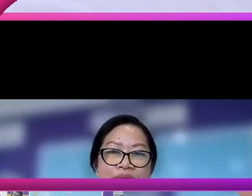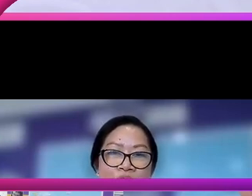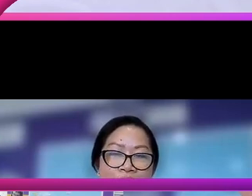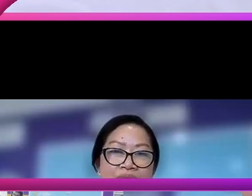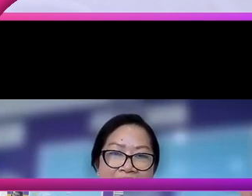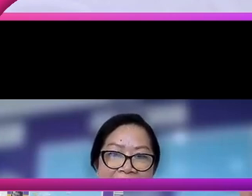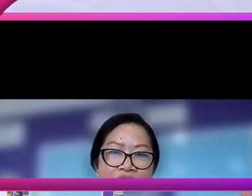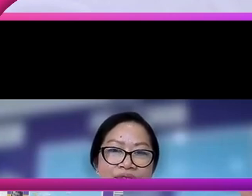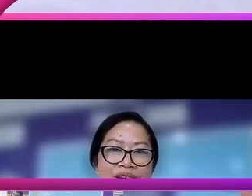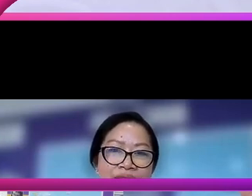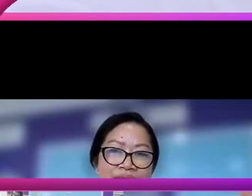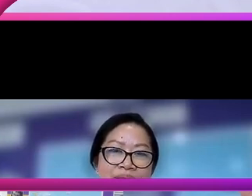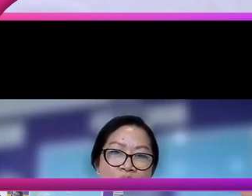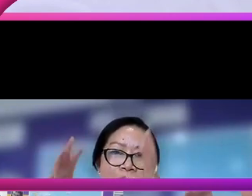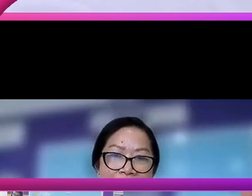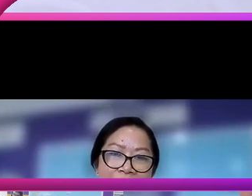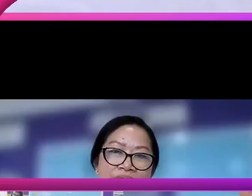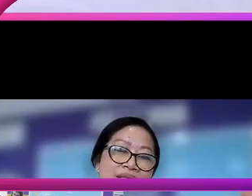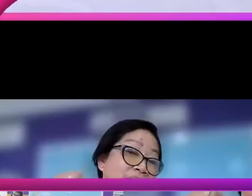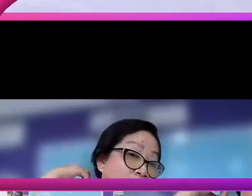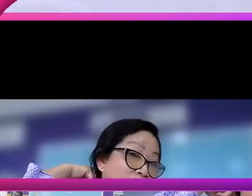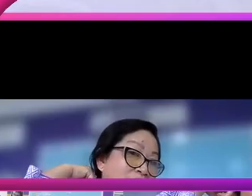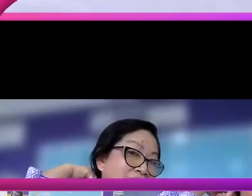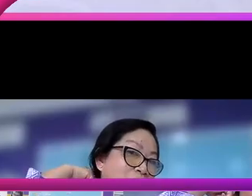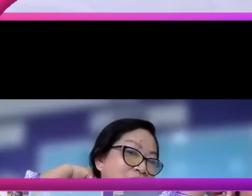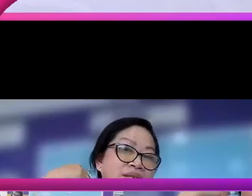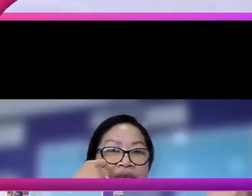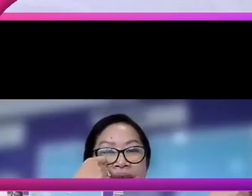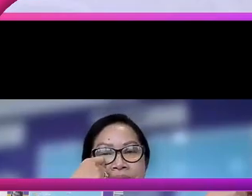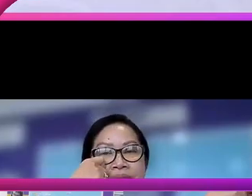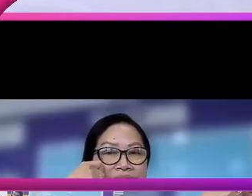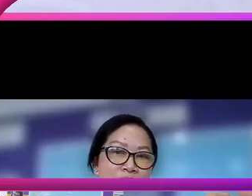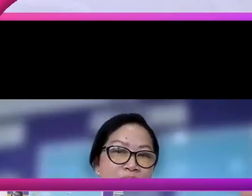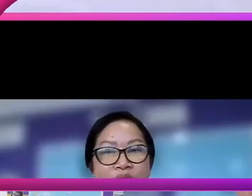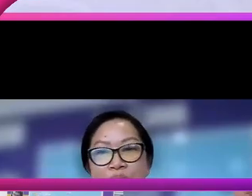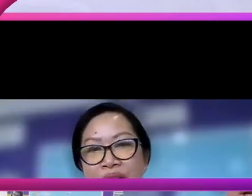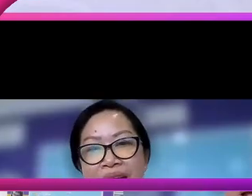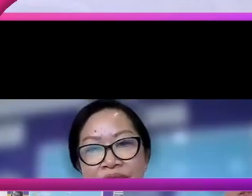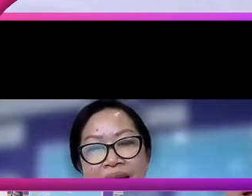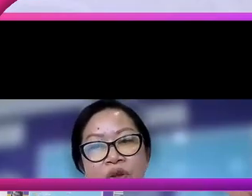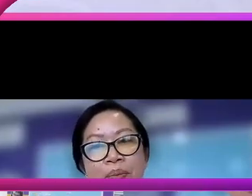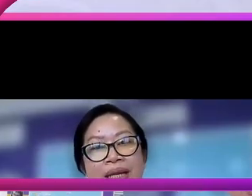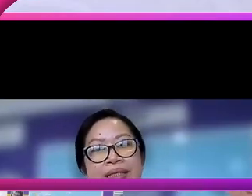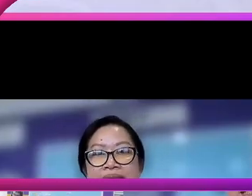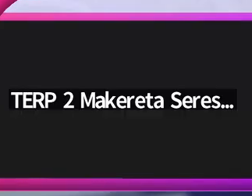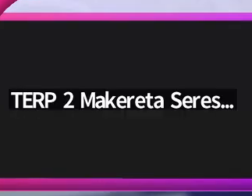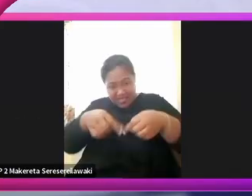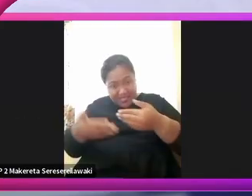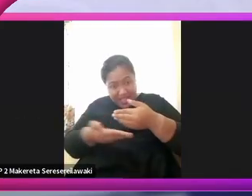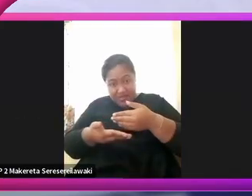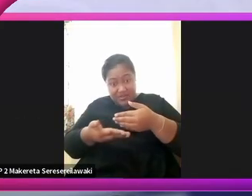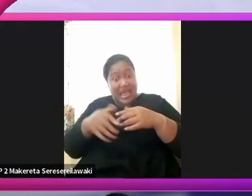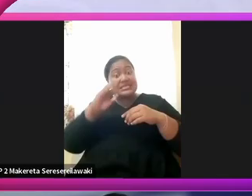it from the end of the system or middle of the system, or maybe the base of here? Some people will born up with abnormality,